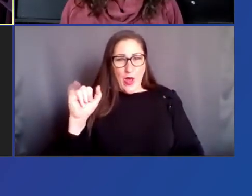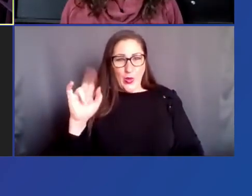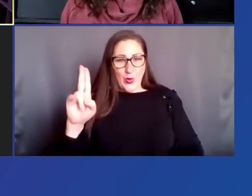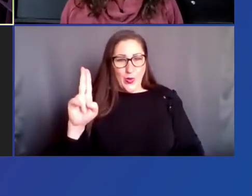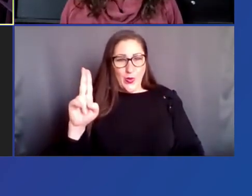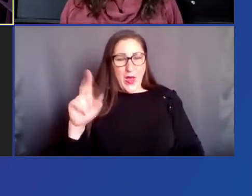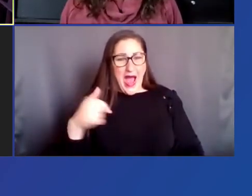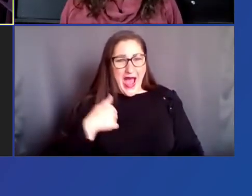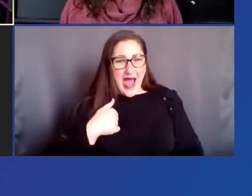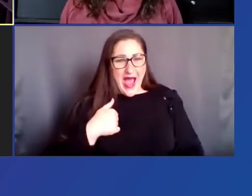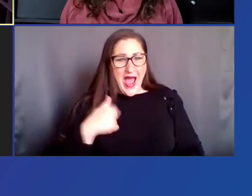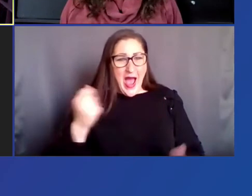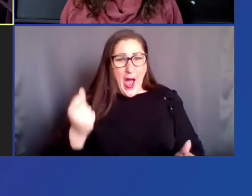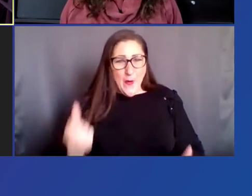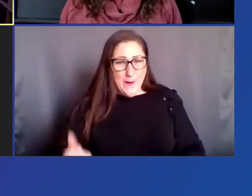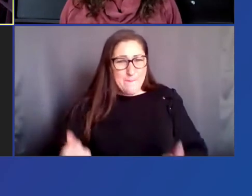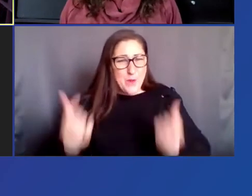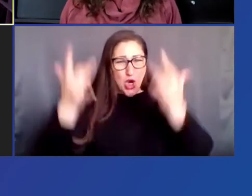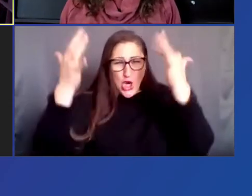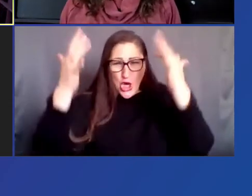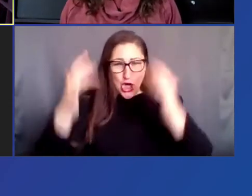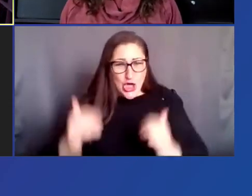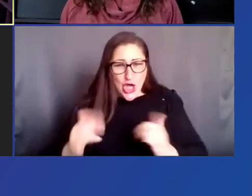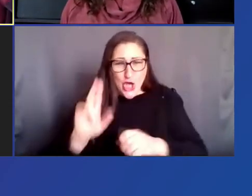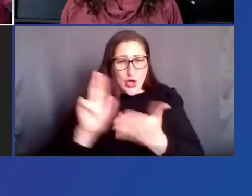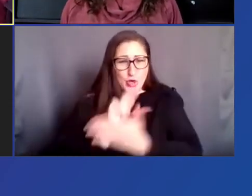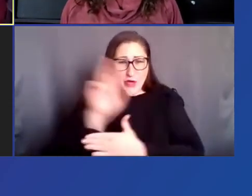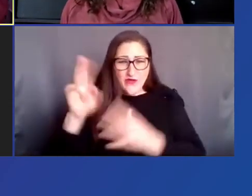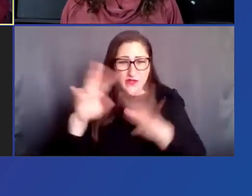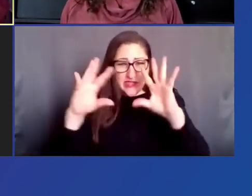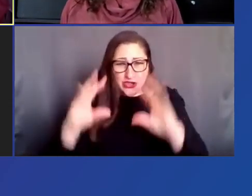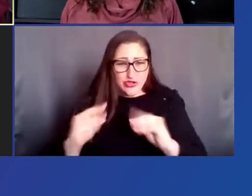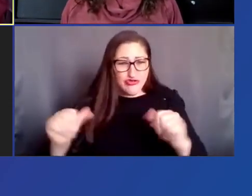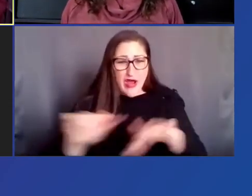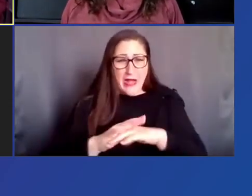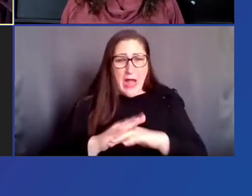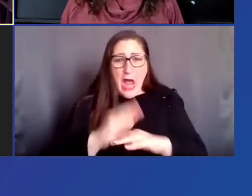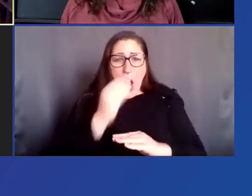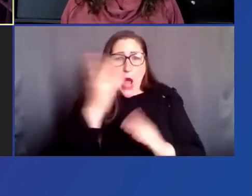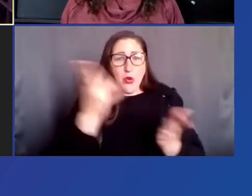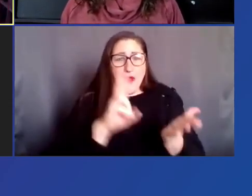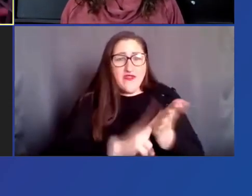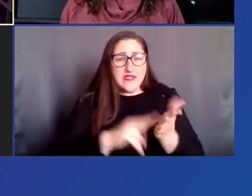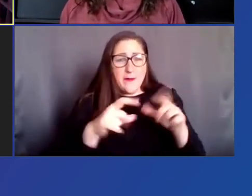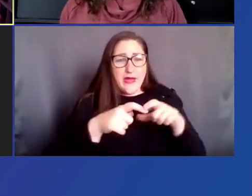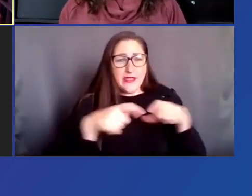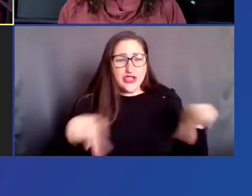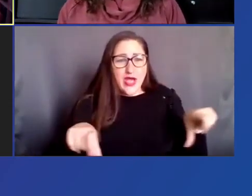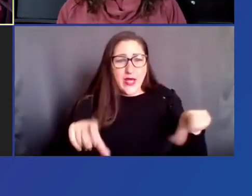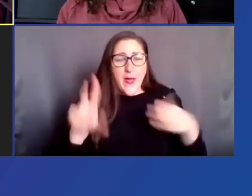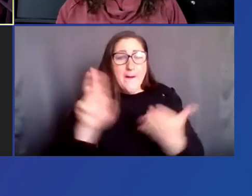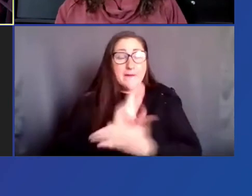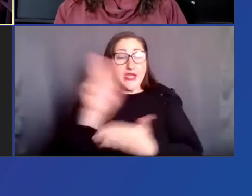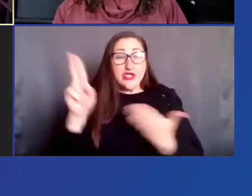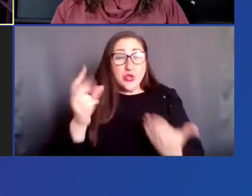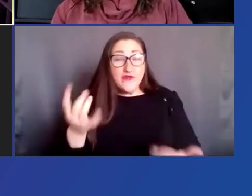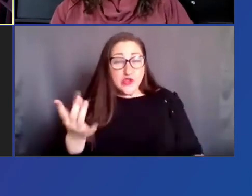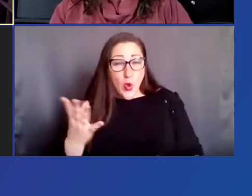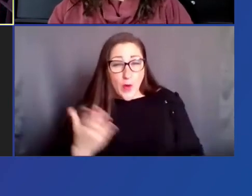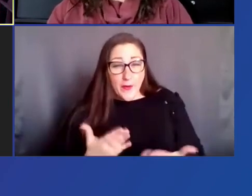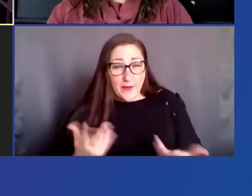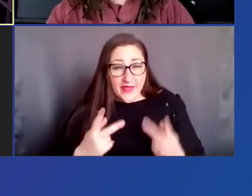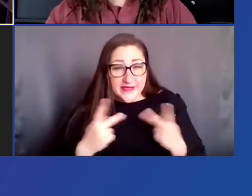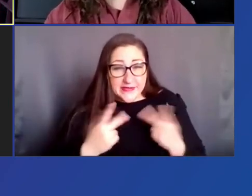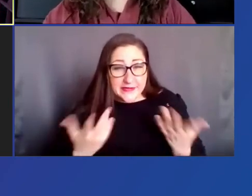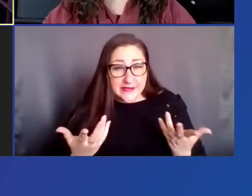burn universities to the ground. I don't care if they do sign my paycheck, because universities are horrible places.